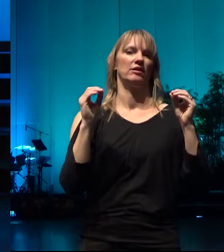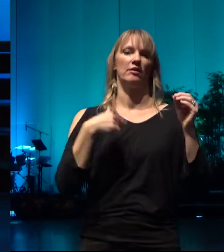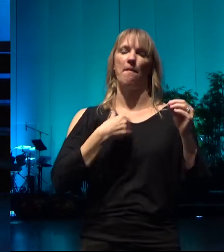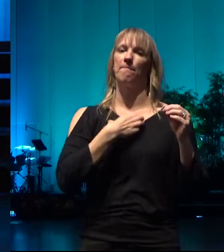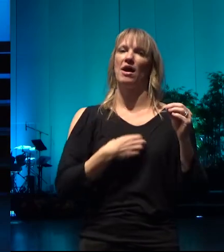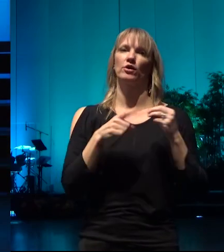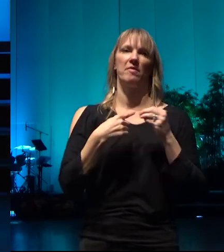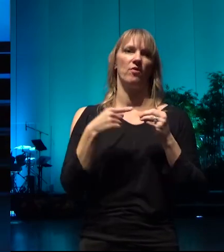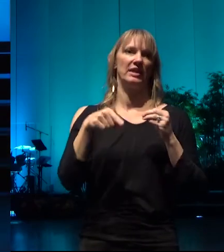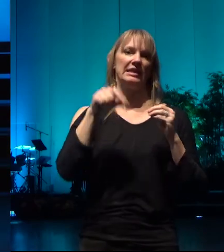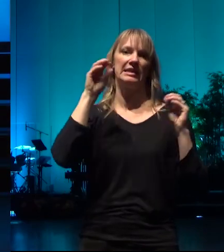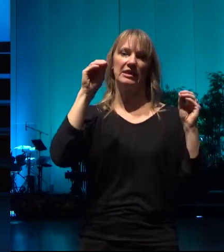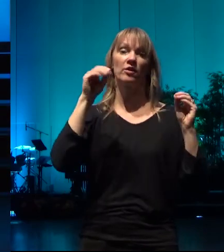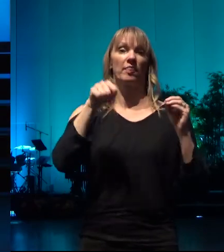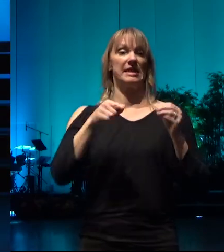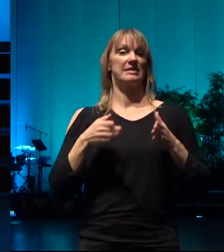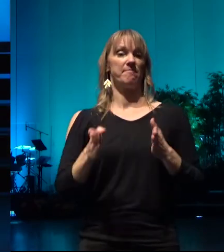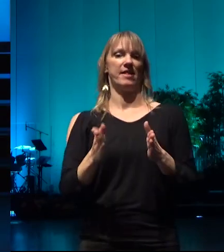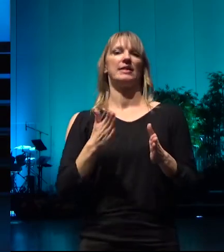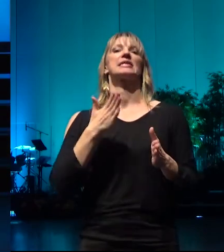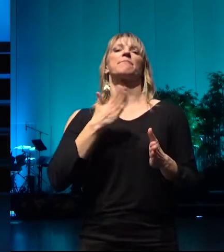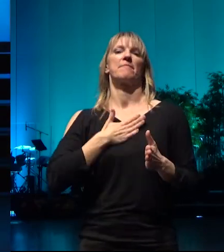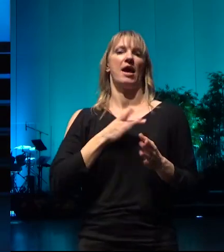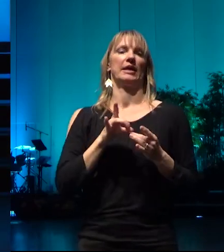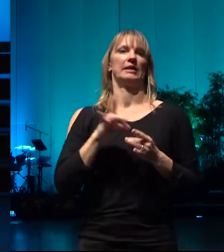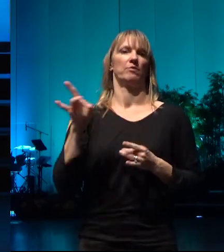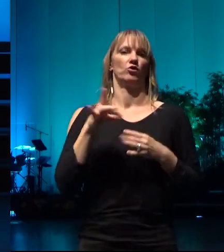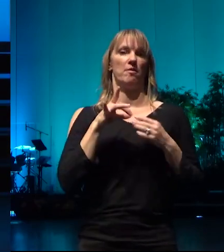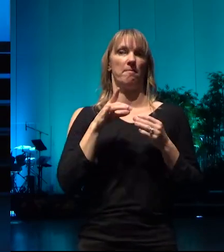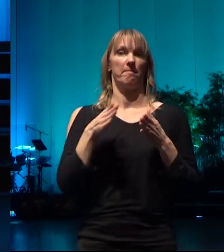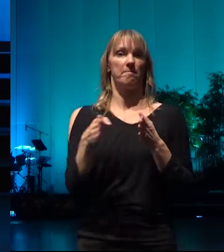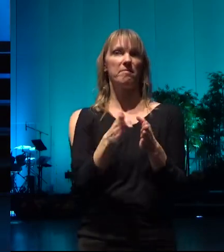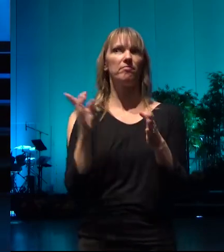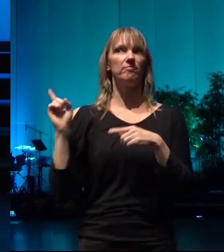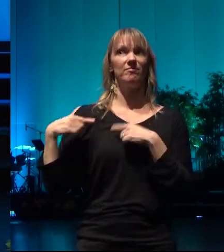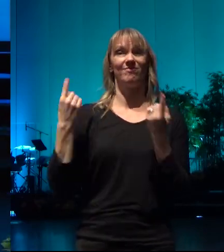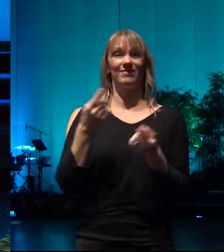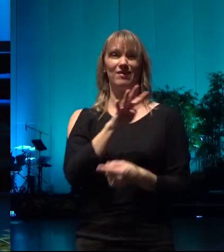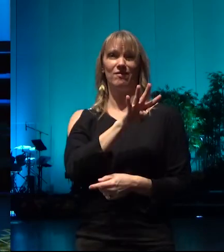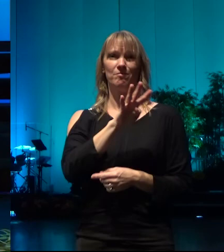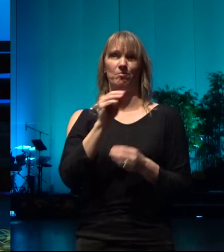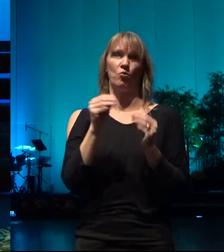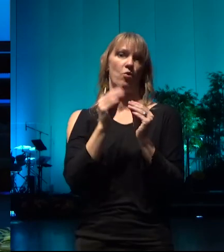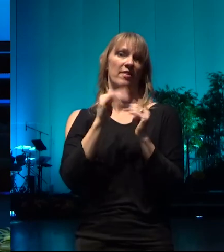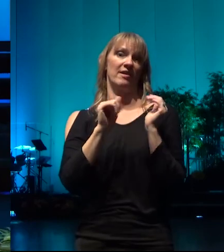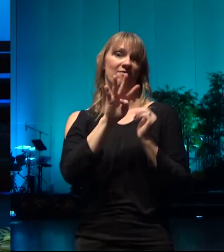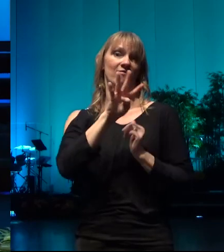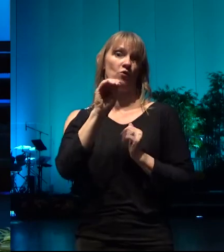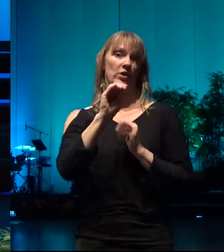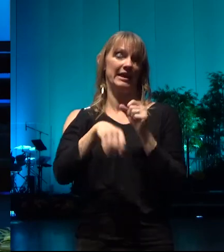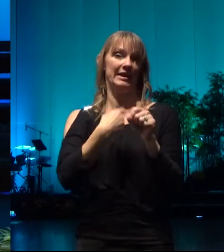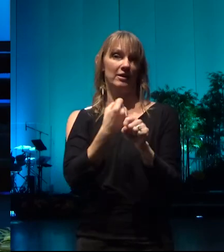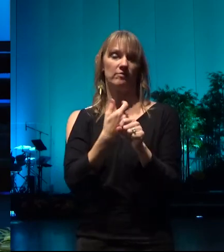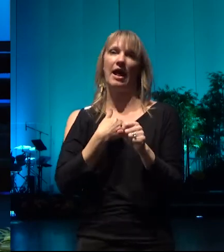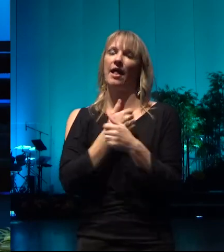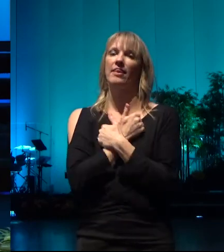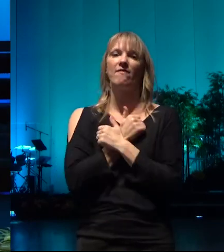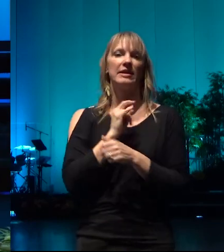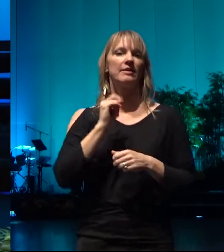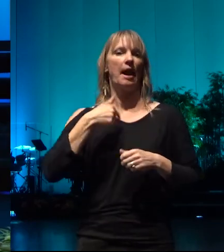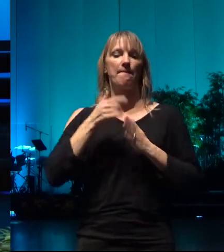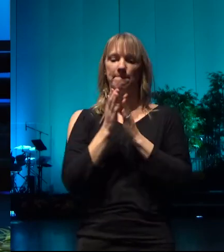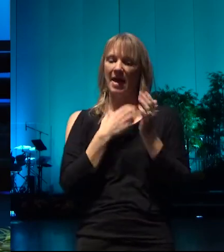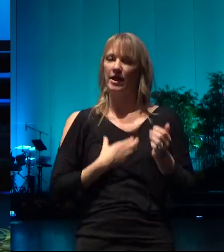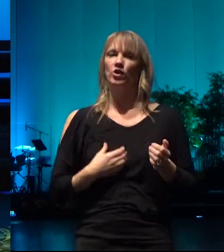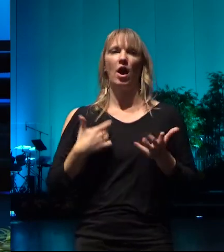teaching. I'm passionate about this teaching. This path is my spiritual path and has been for 40 some years. I love it.